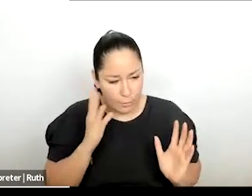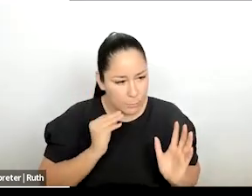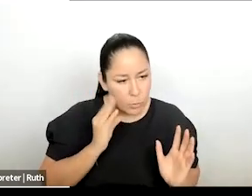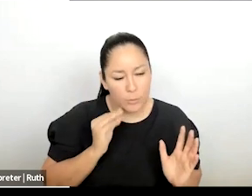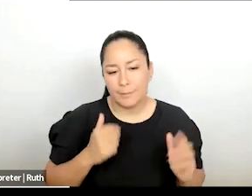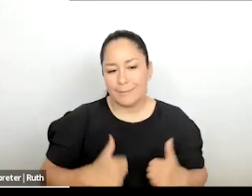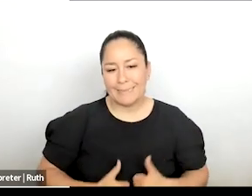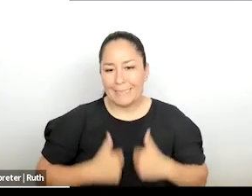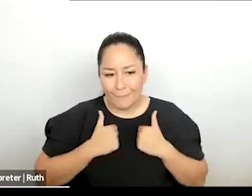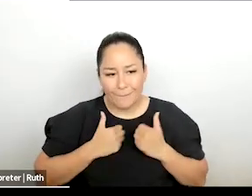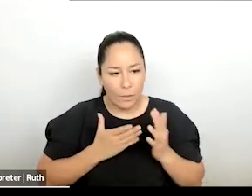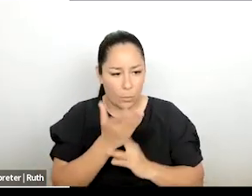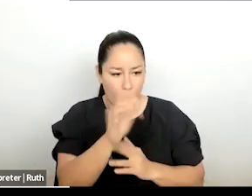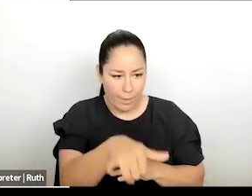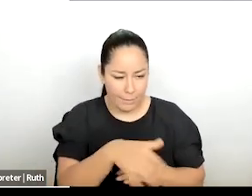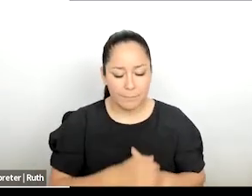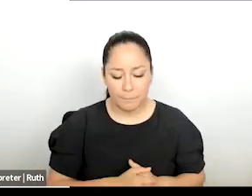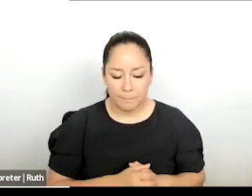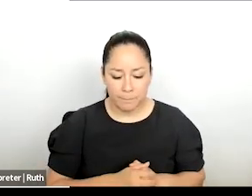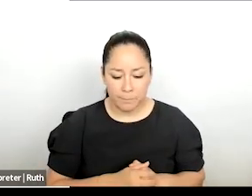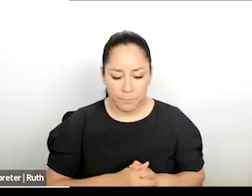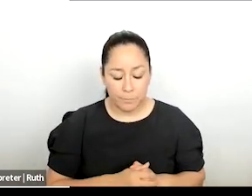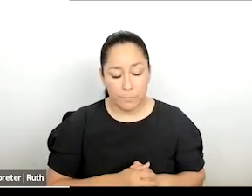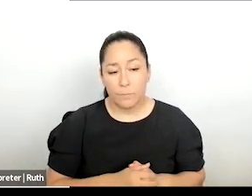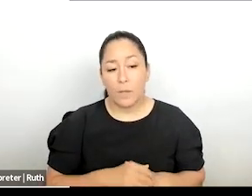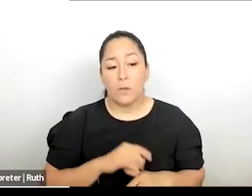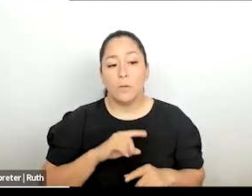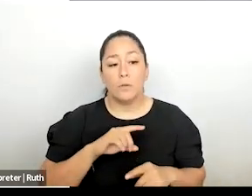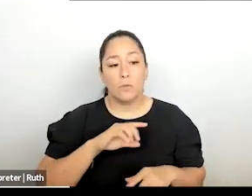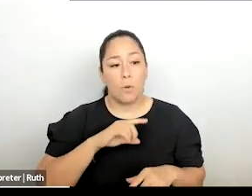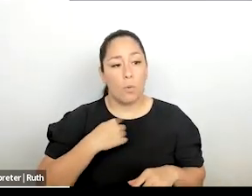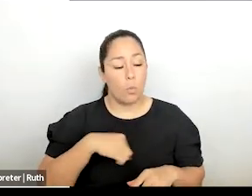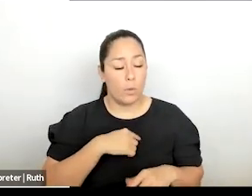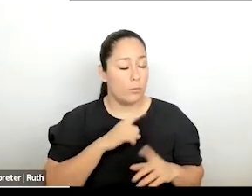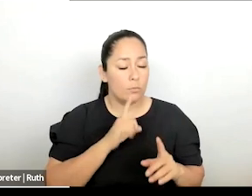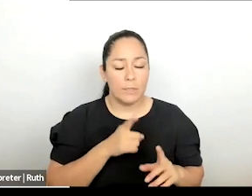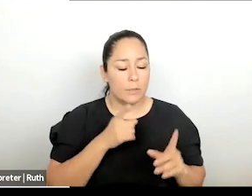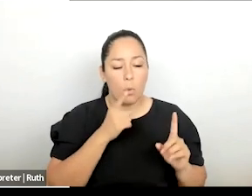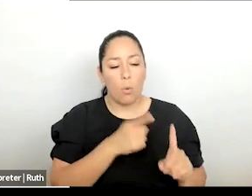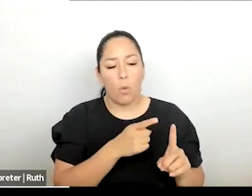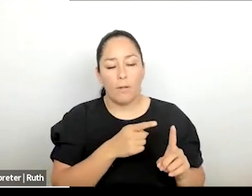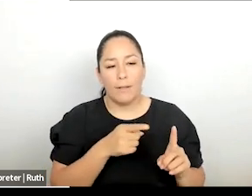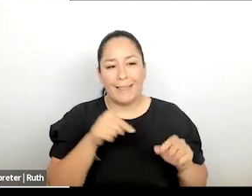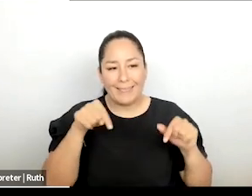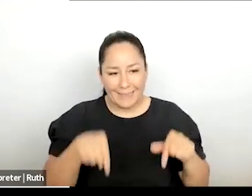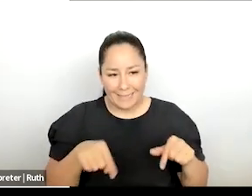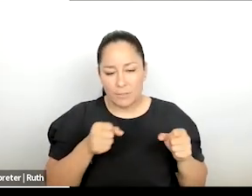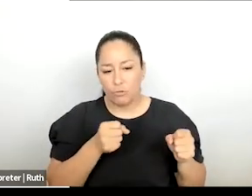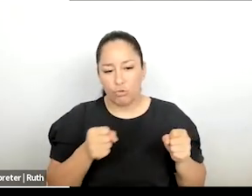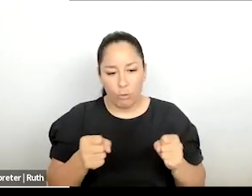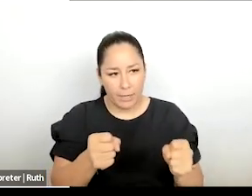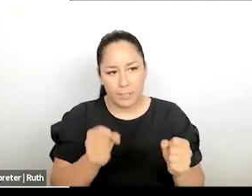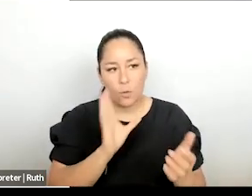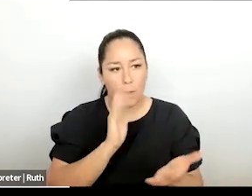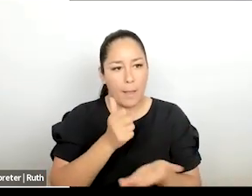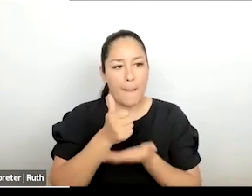into that creativity. And at the end of all of this, we are really hoping that this is a strategy to help